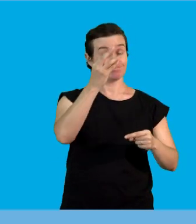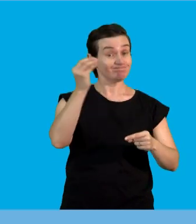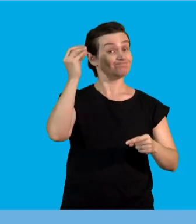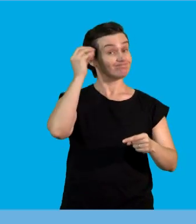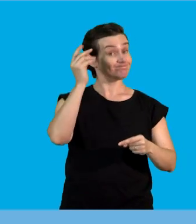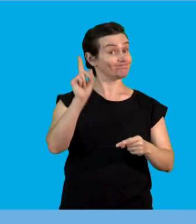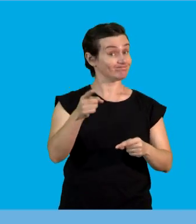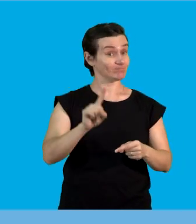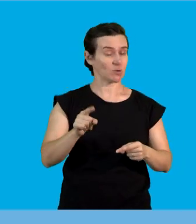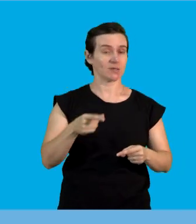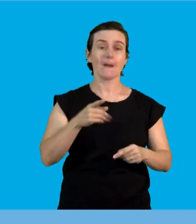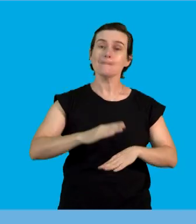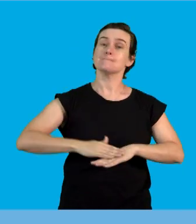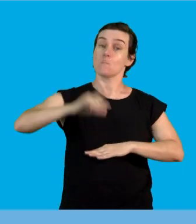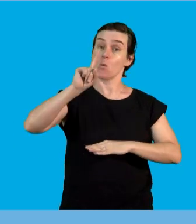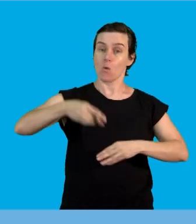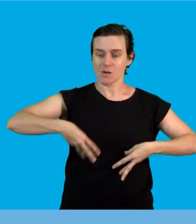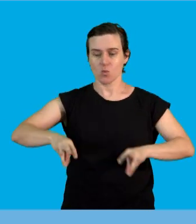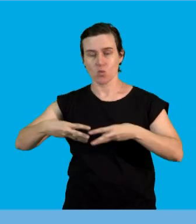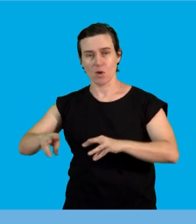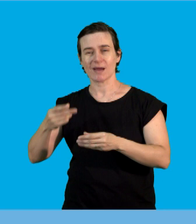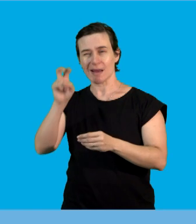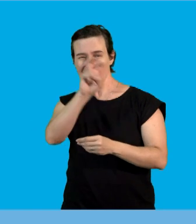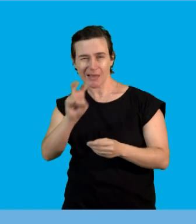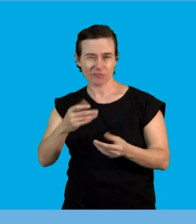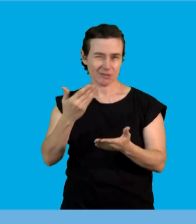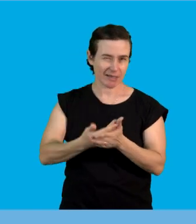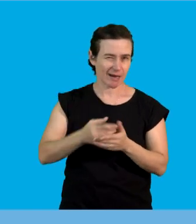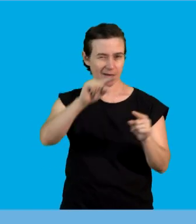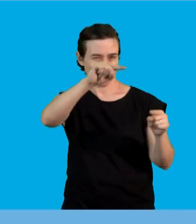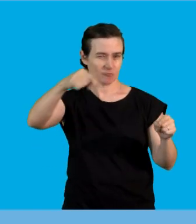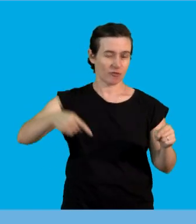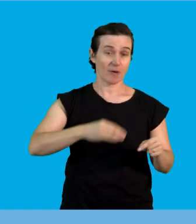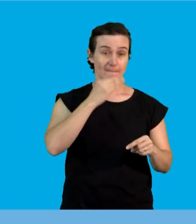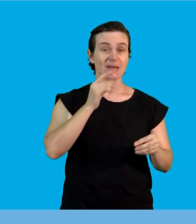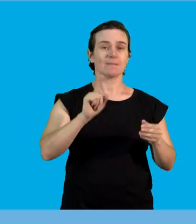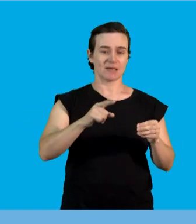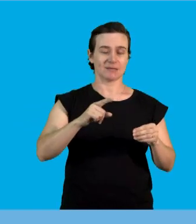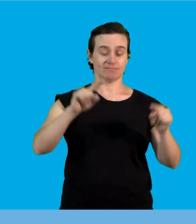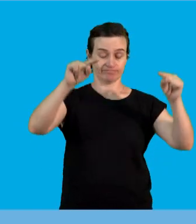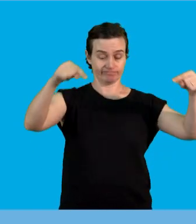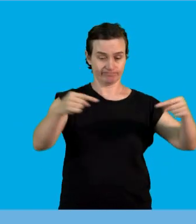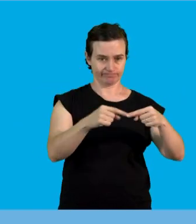And then remember, there needs to be more than one pathway for the current to take, so therefore,